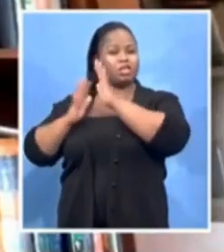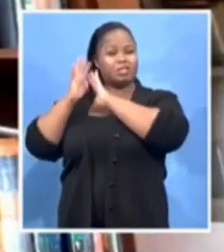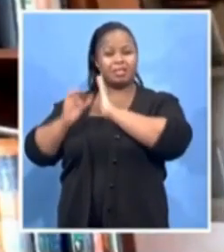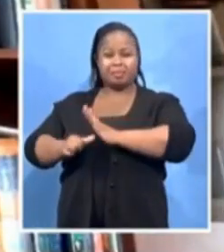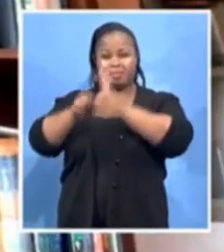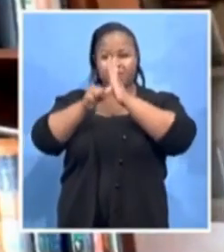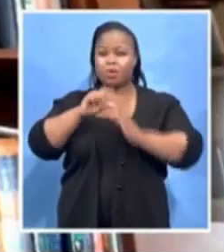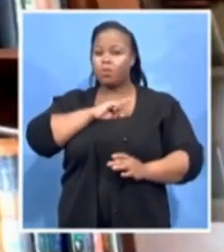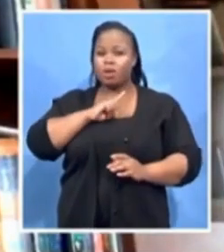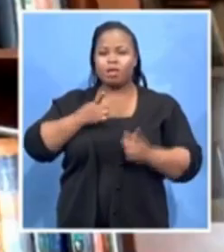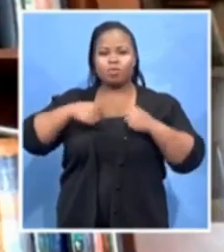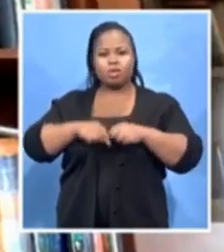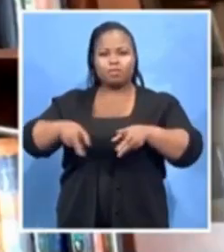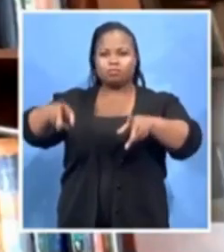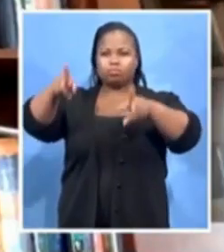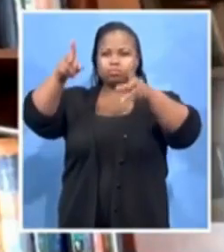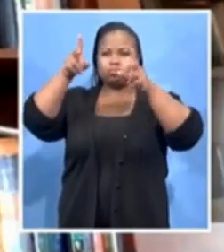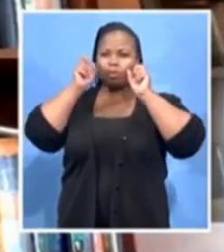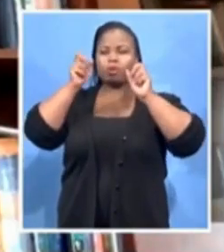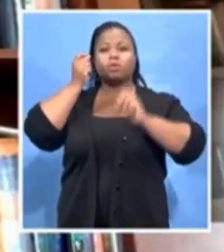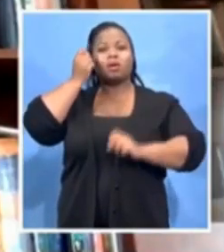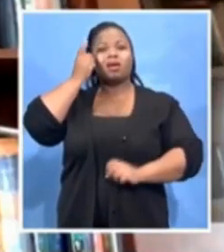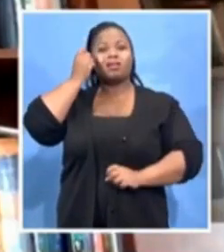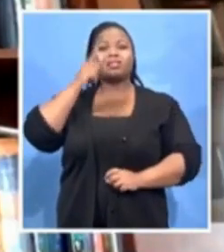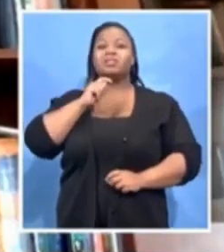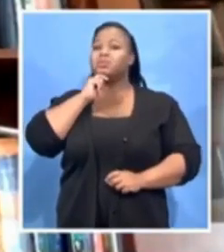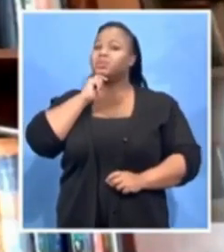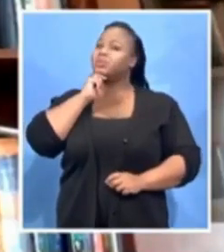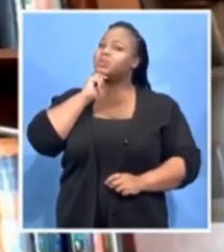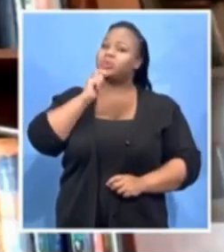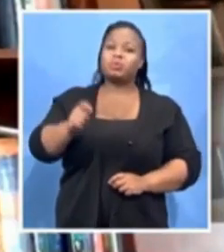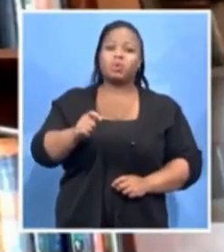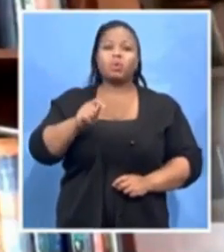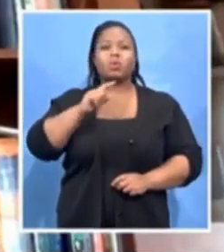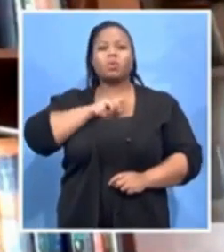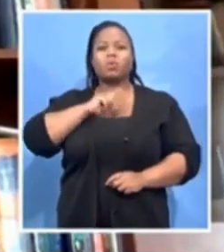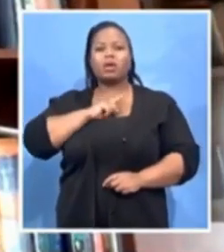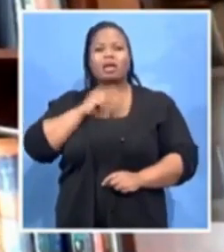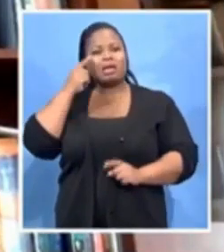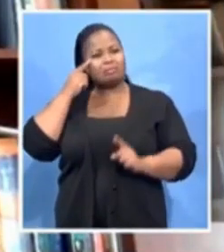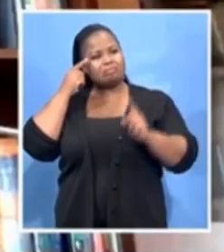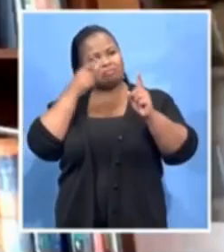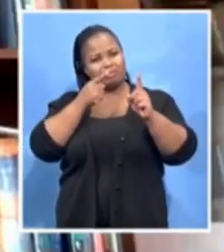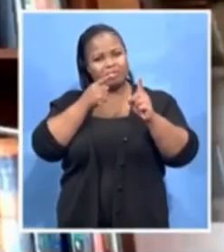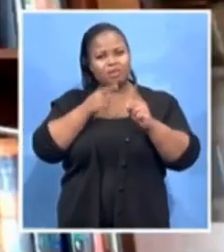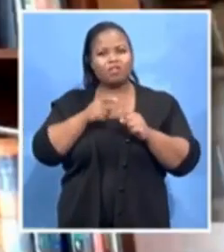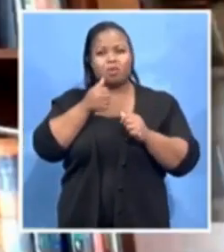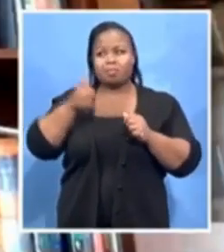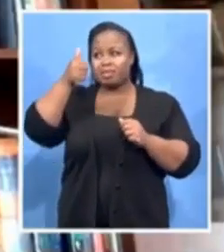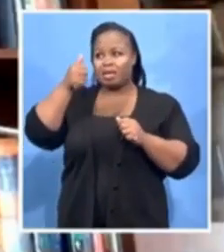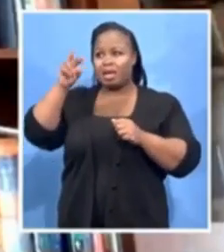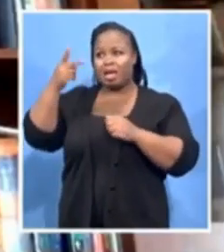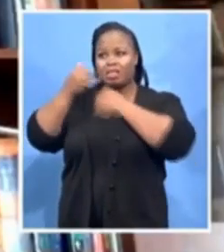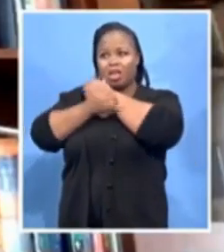why the enterprise was torpedoed by the machinations of the Western powers who do not want